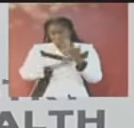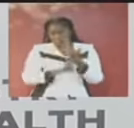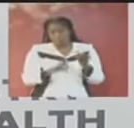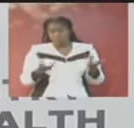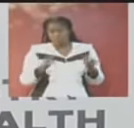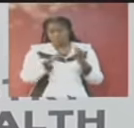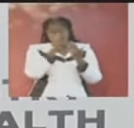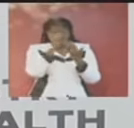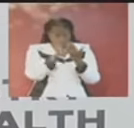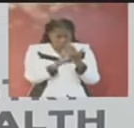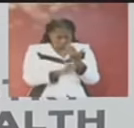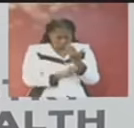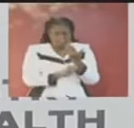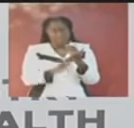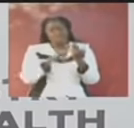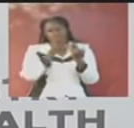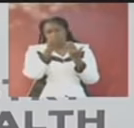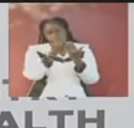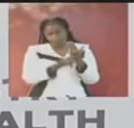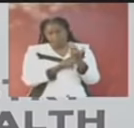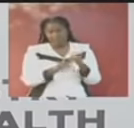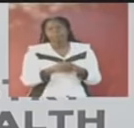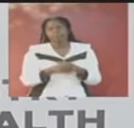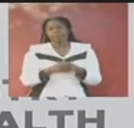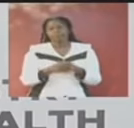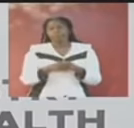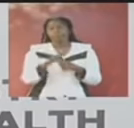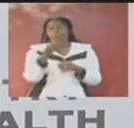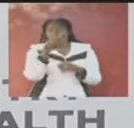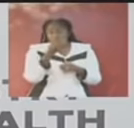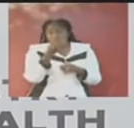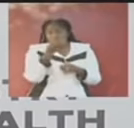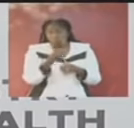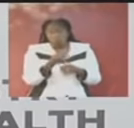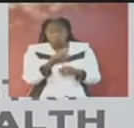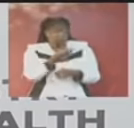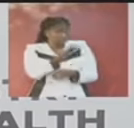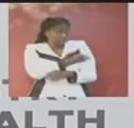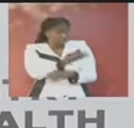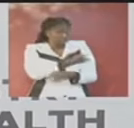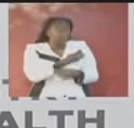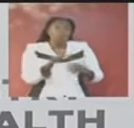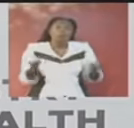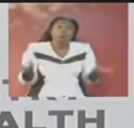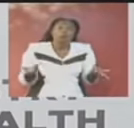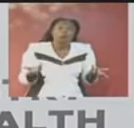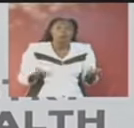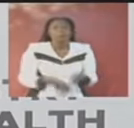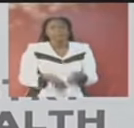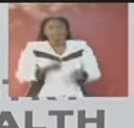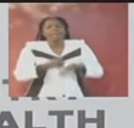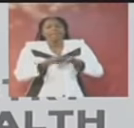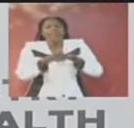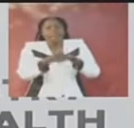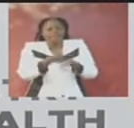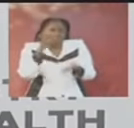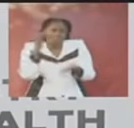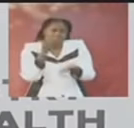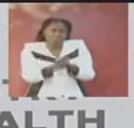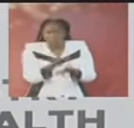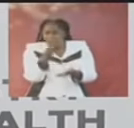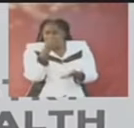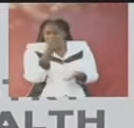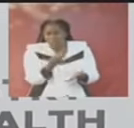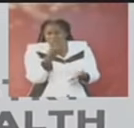is essential for reducing the risk of influenza, especially in high-risk populations such as